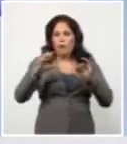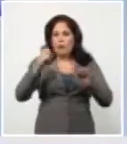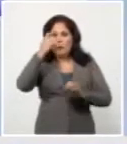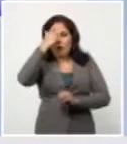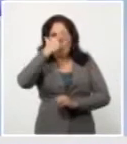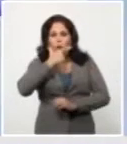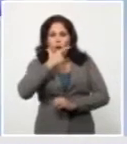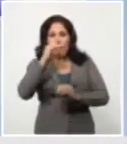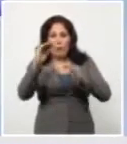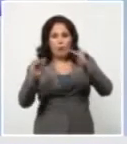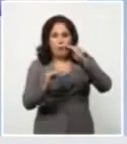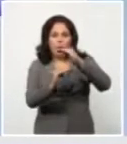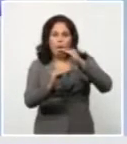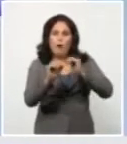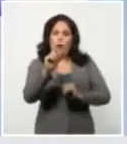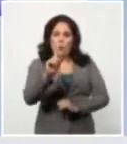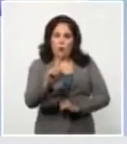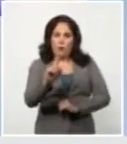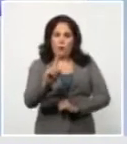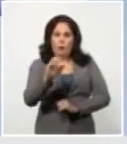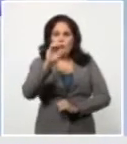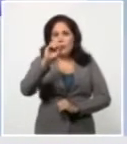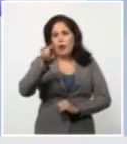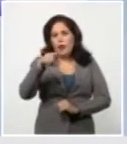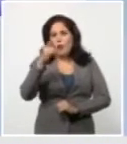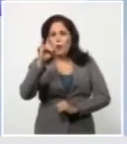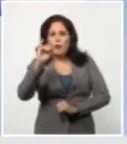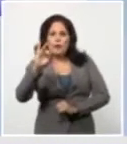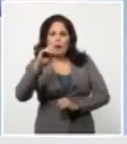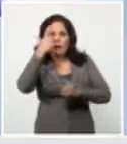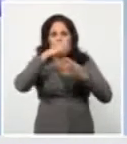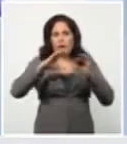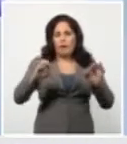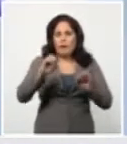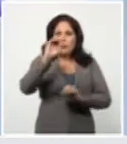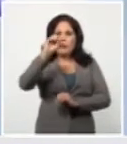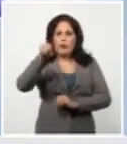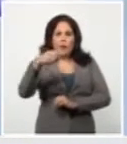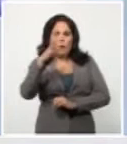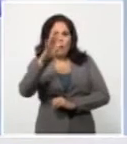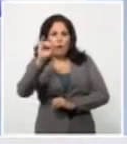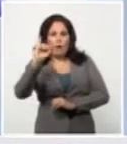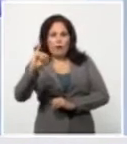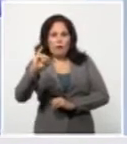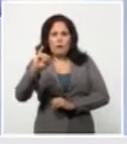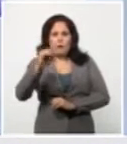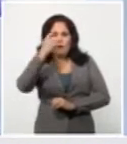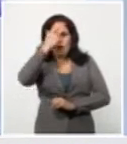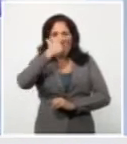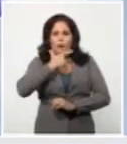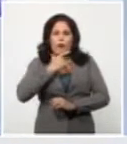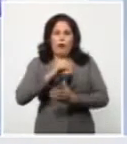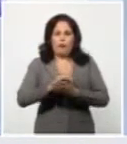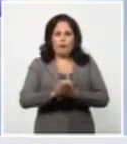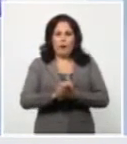11.07 rate, followed by Matanzas with 1.81, Artemisa and Ciego de Avila below 1,